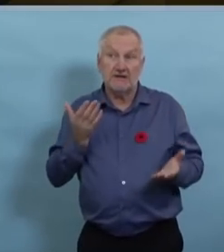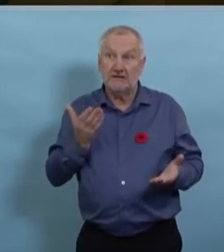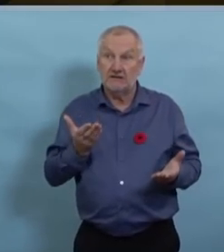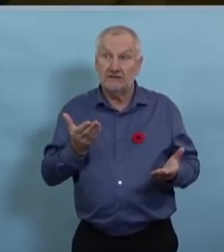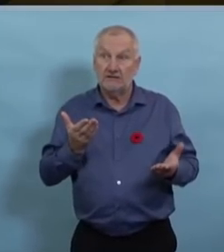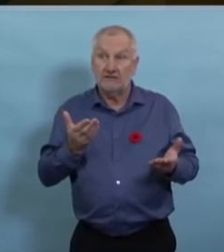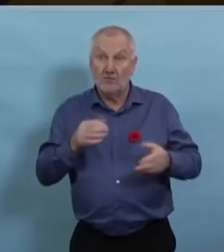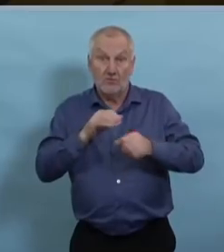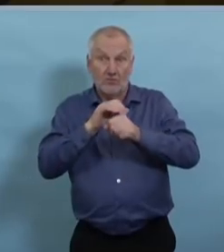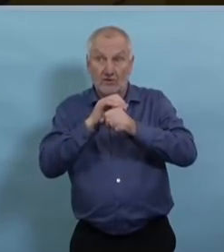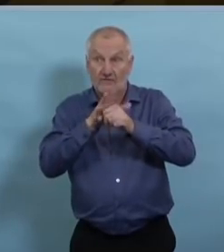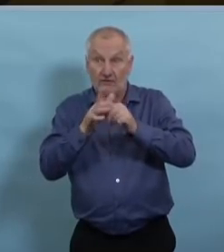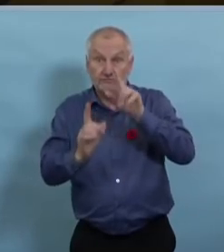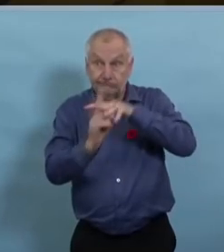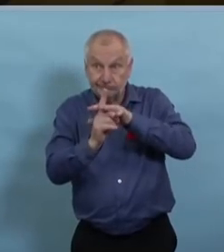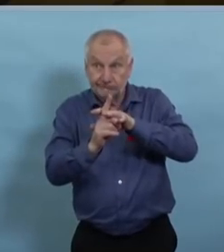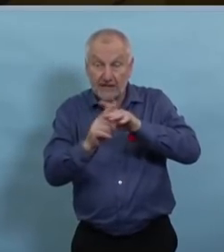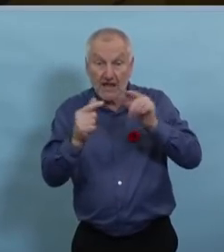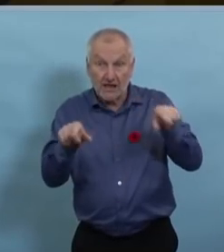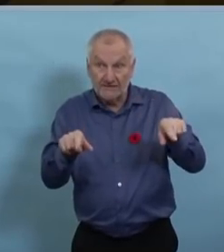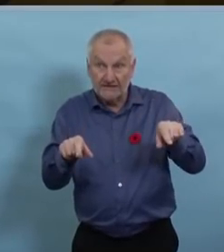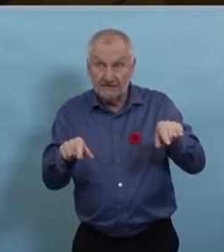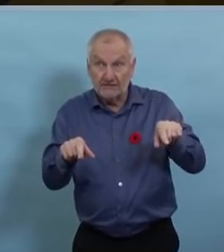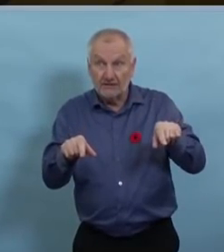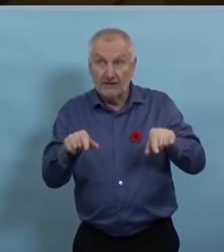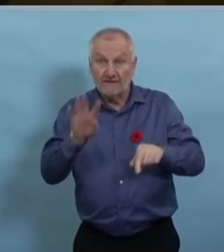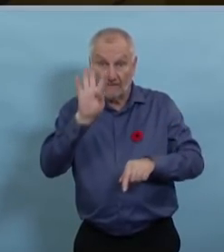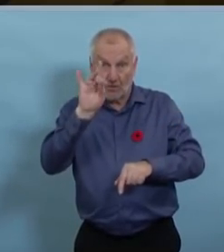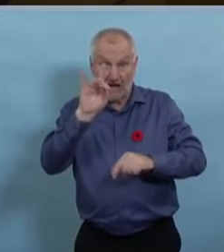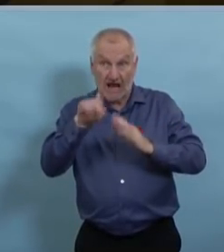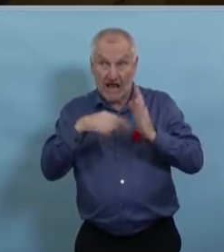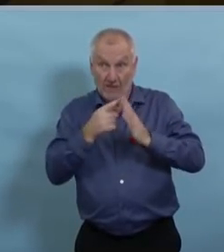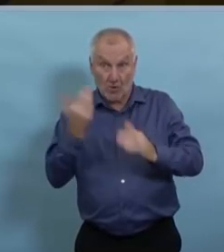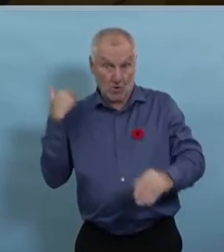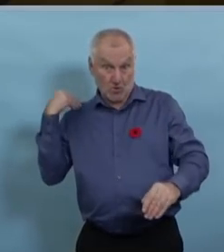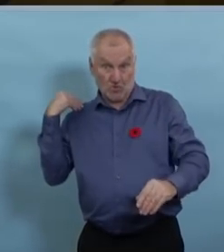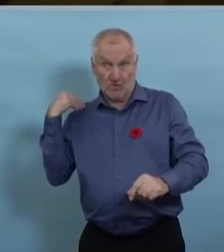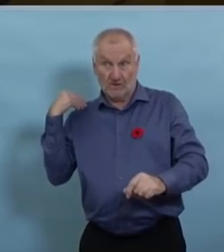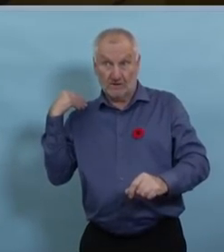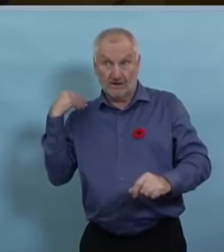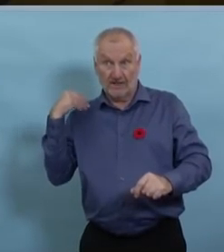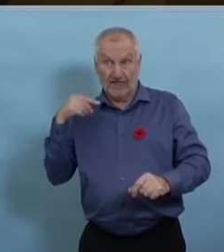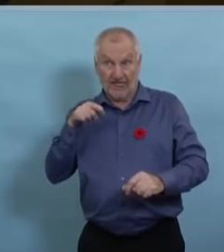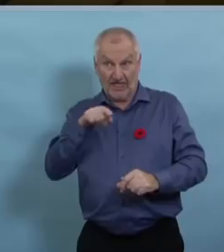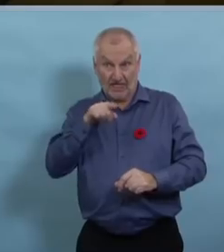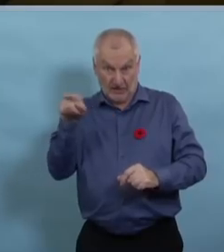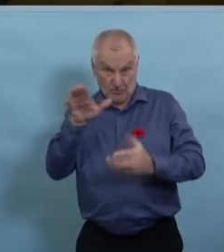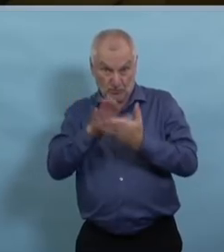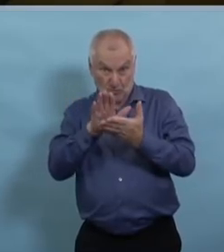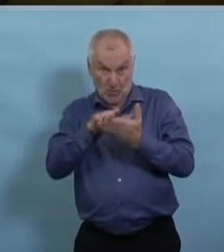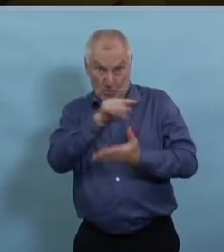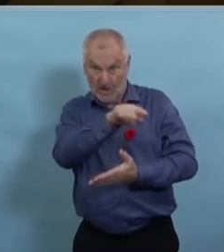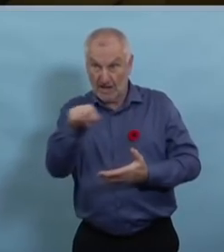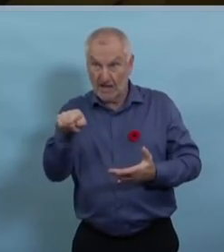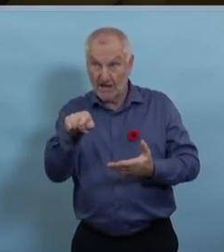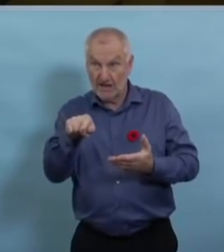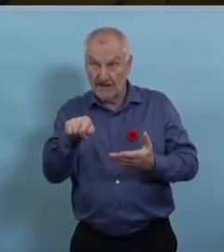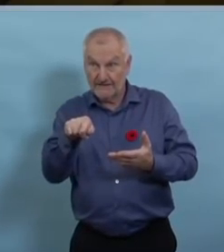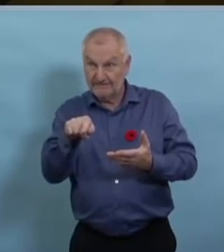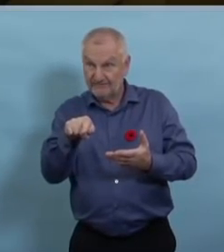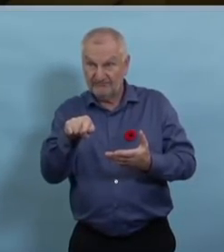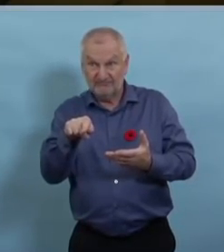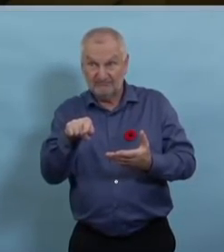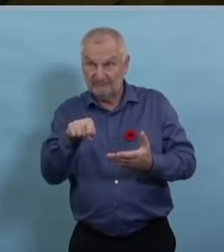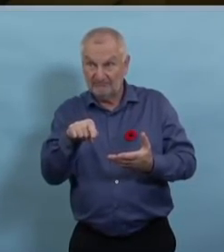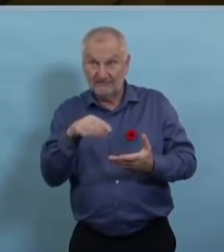happened, and contact tracing hasn't been reported and all that, have schools been instructed just not to report that?